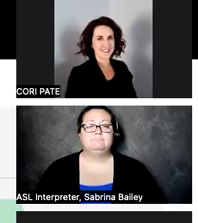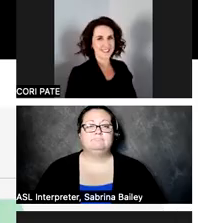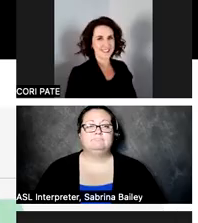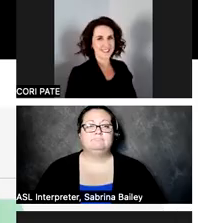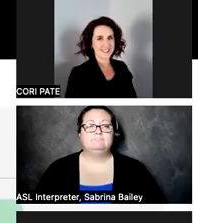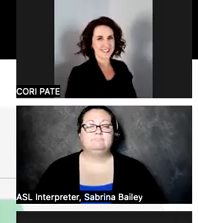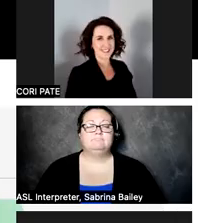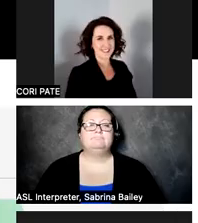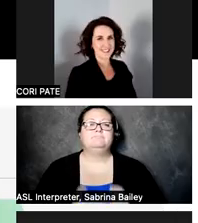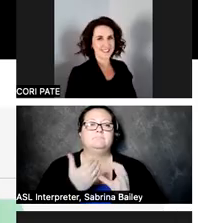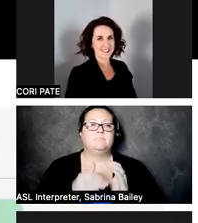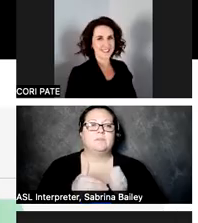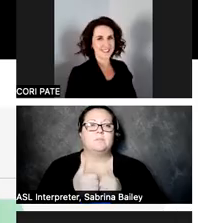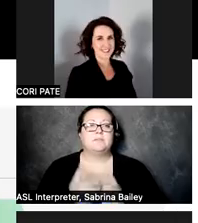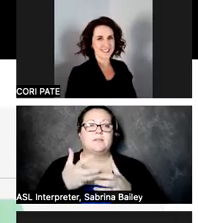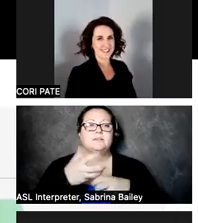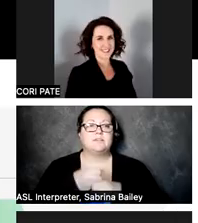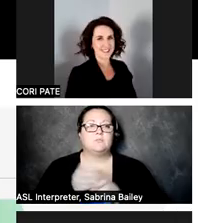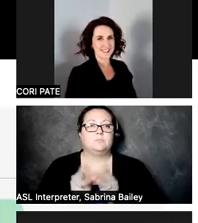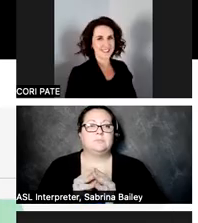We have email, text, summaries of the meeting.